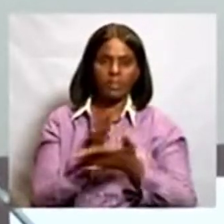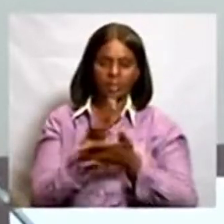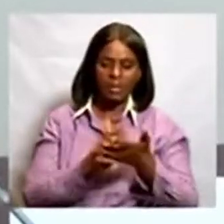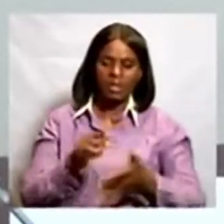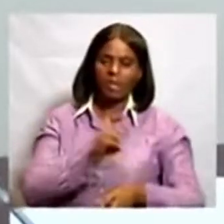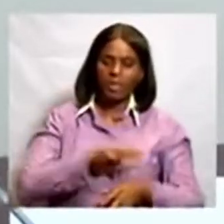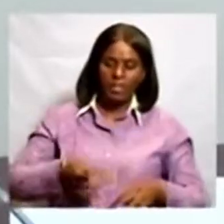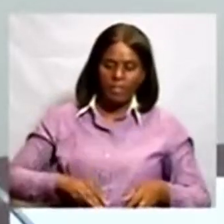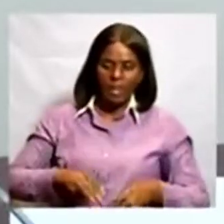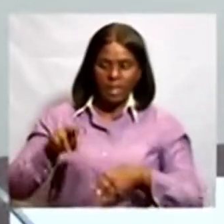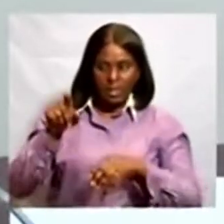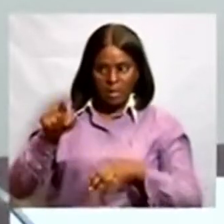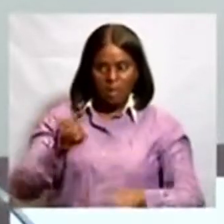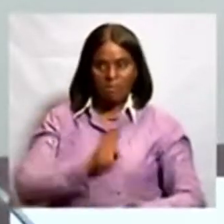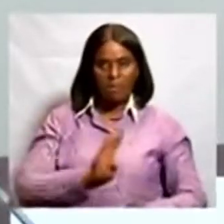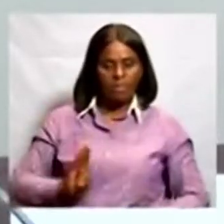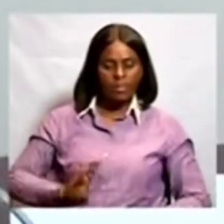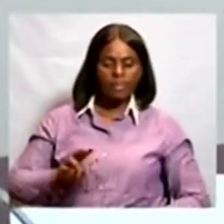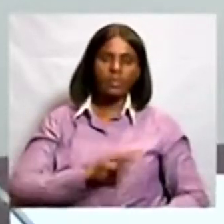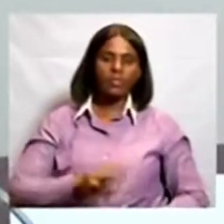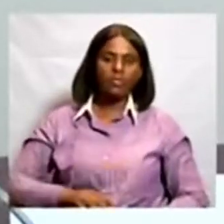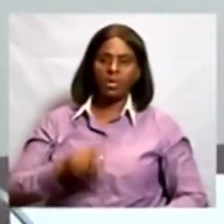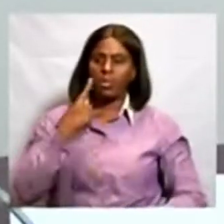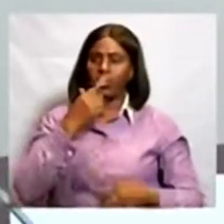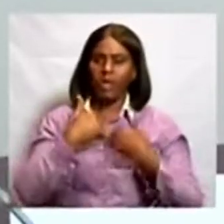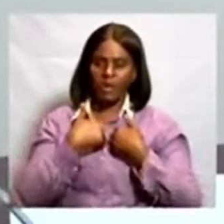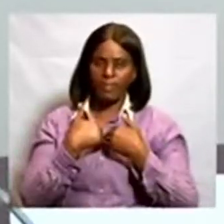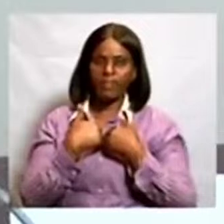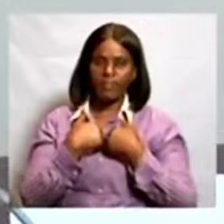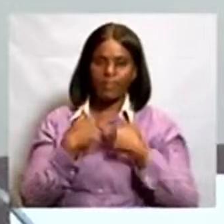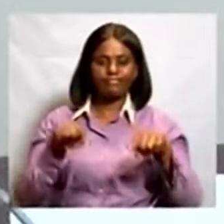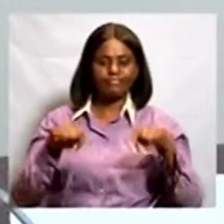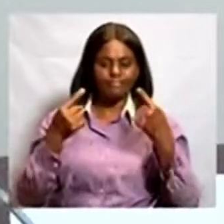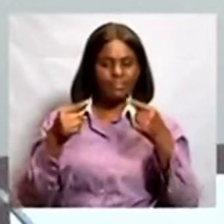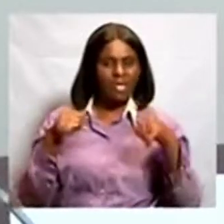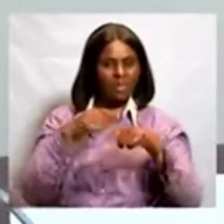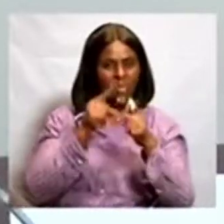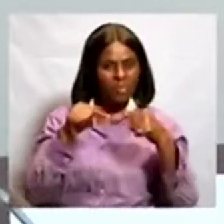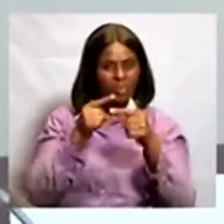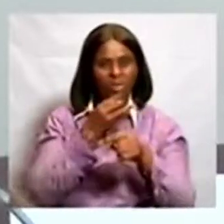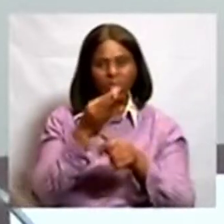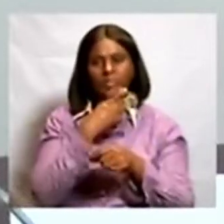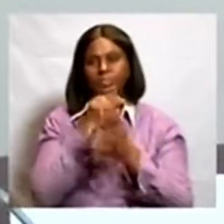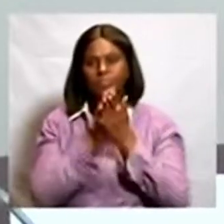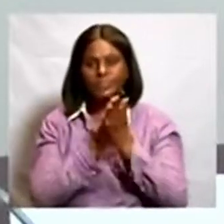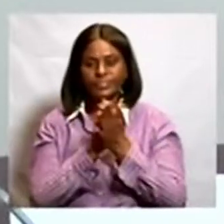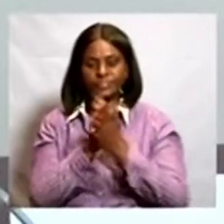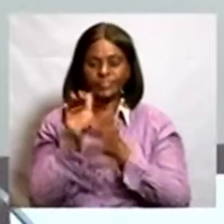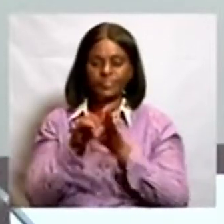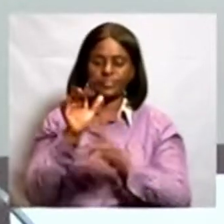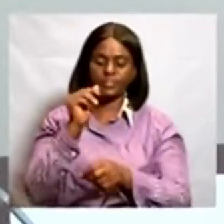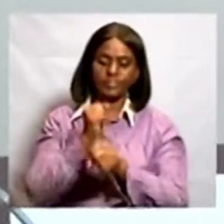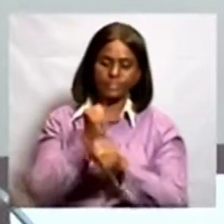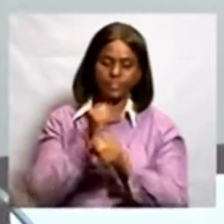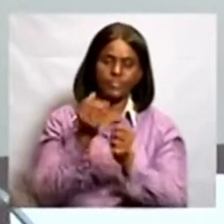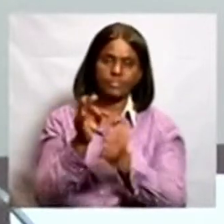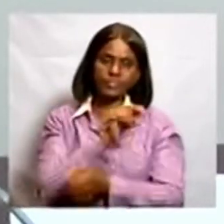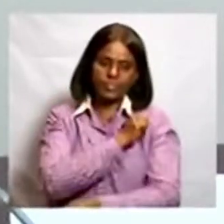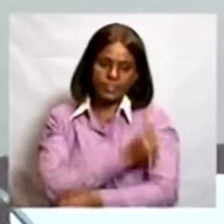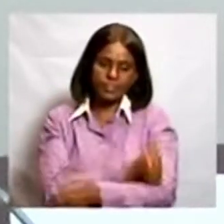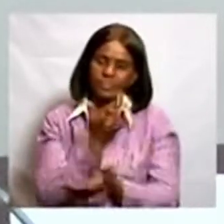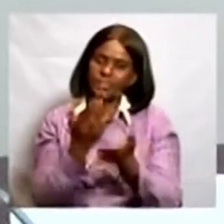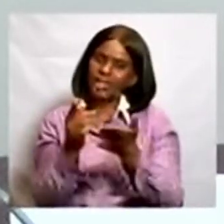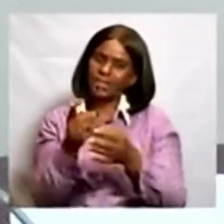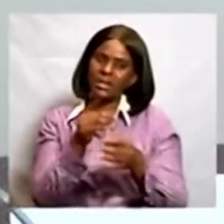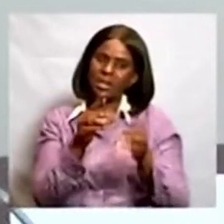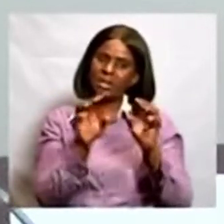members sitting on the board that had a potential conflict of interest in the operations of the authority. These are maybe